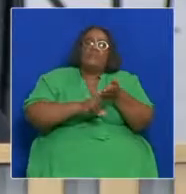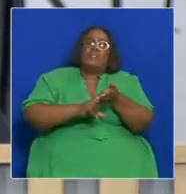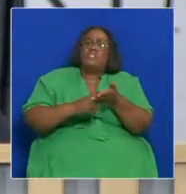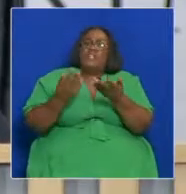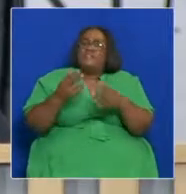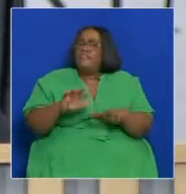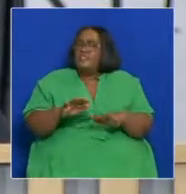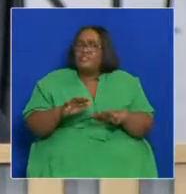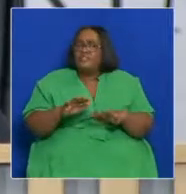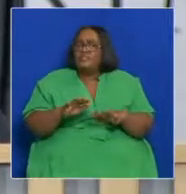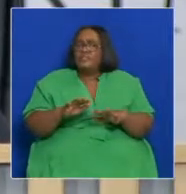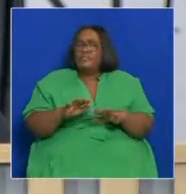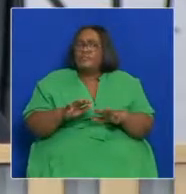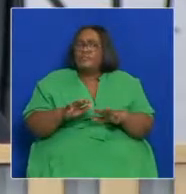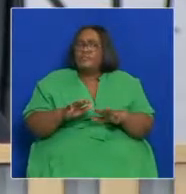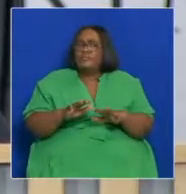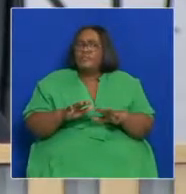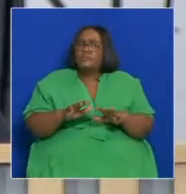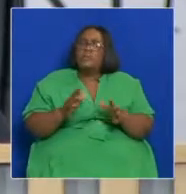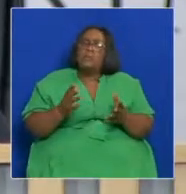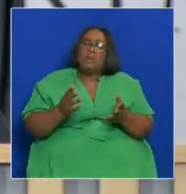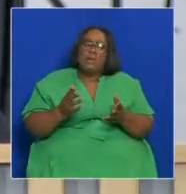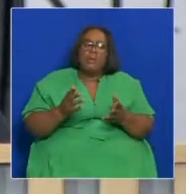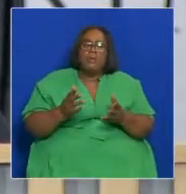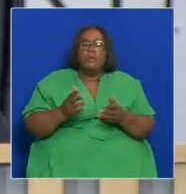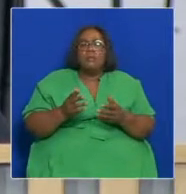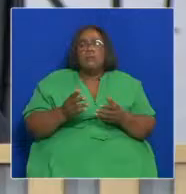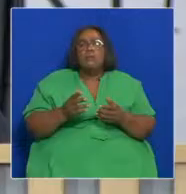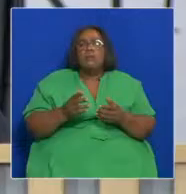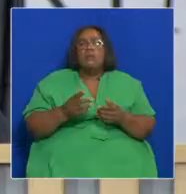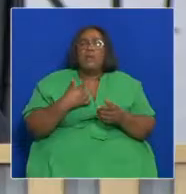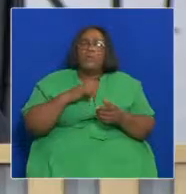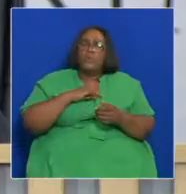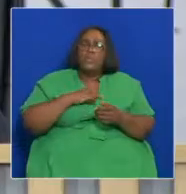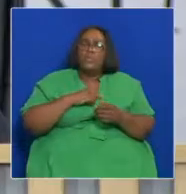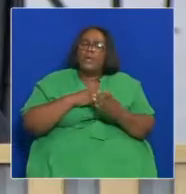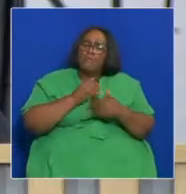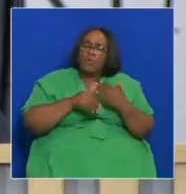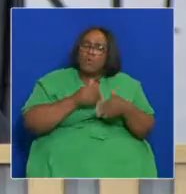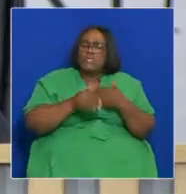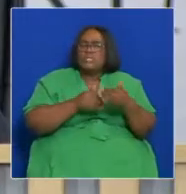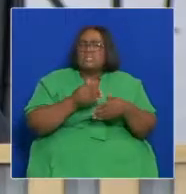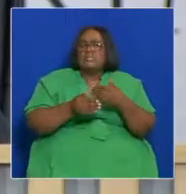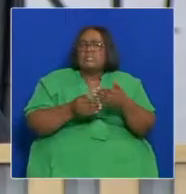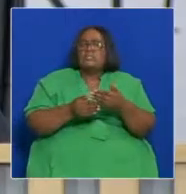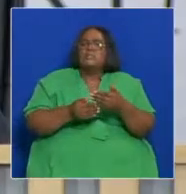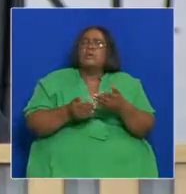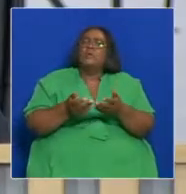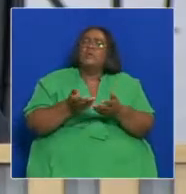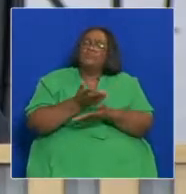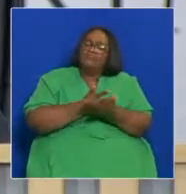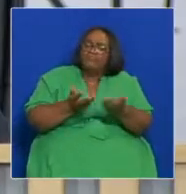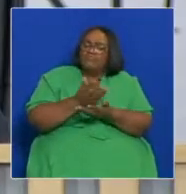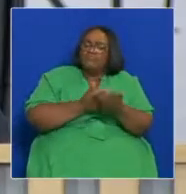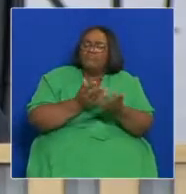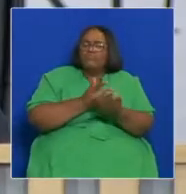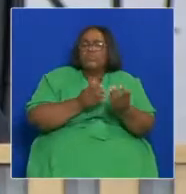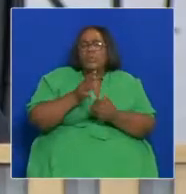then we then talk about its processes, even at OMC, whether it's postponed